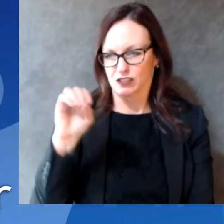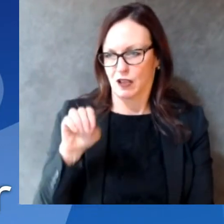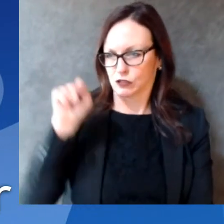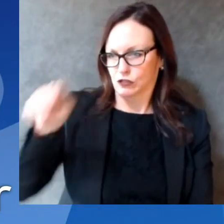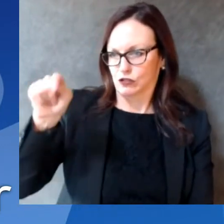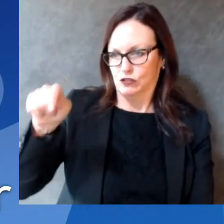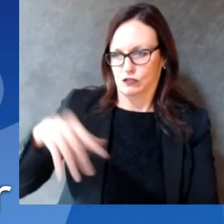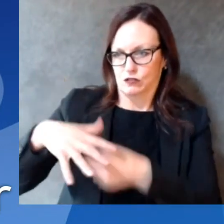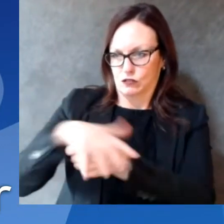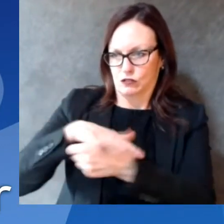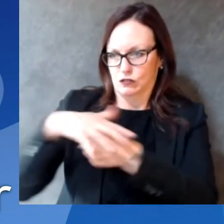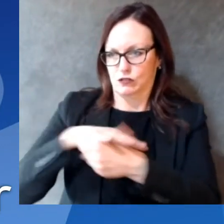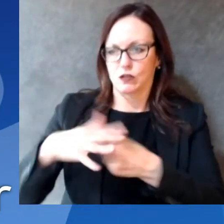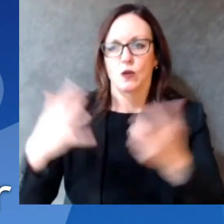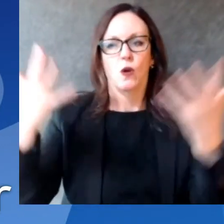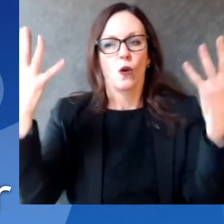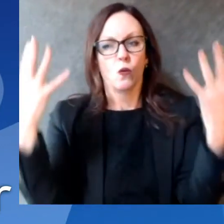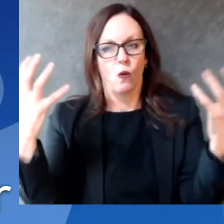vaccinated?